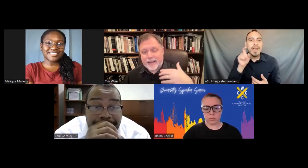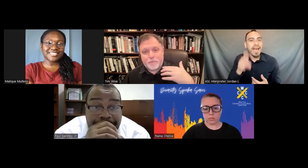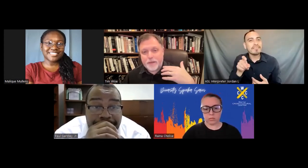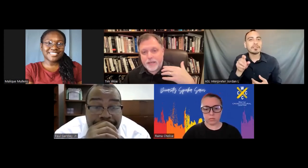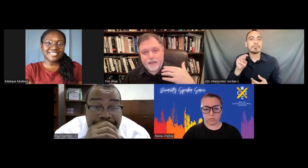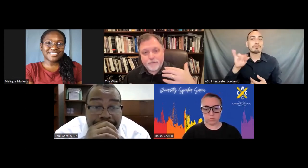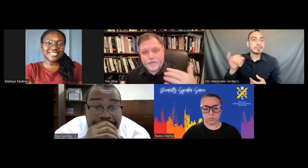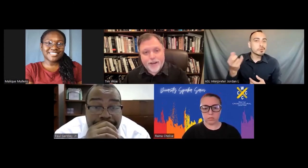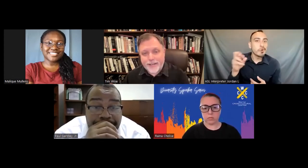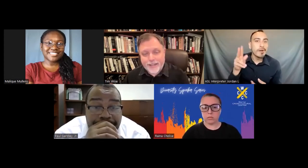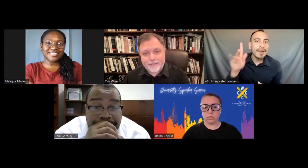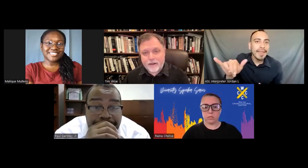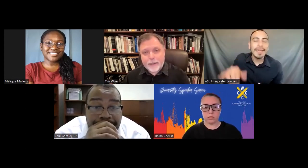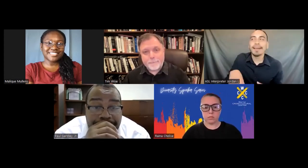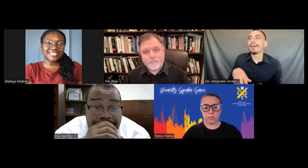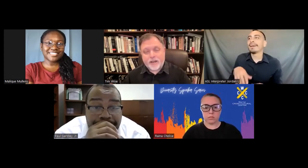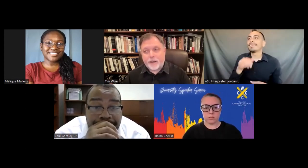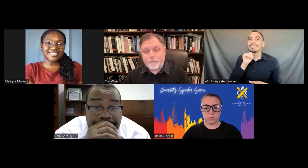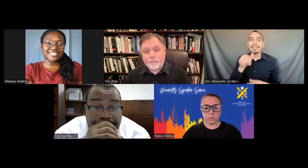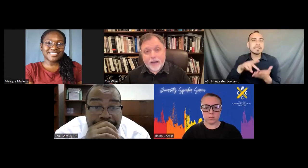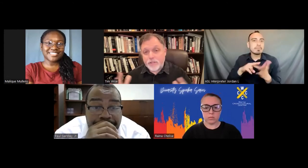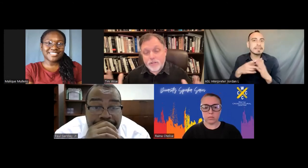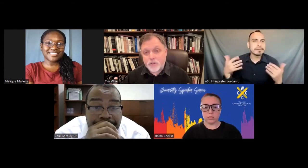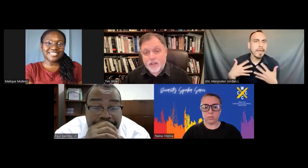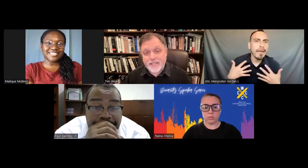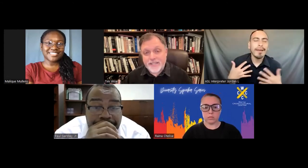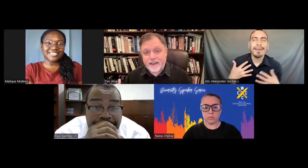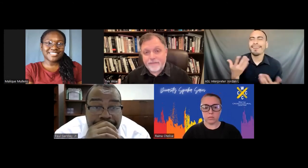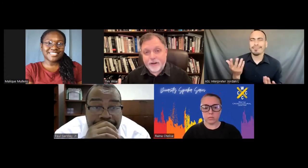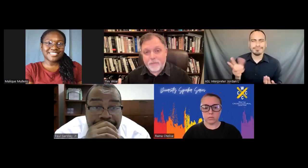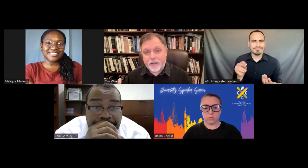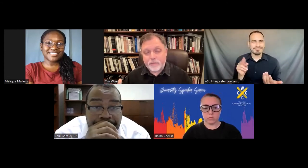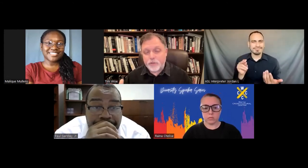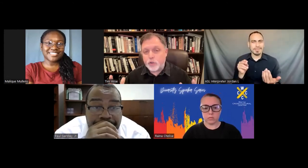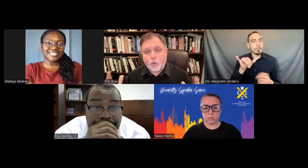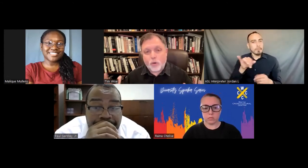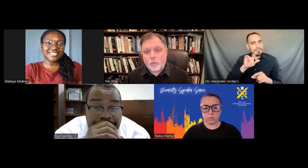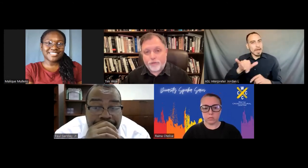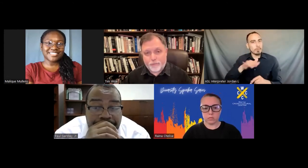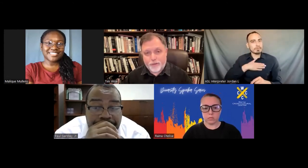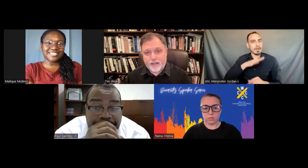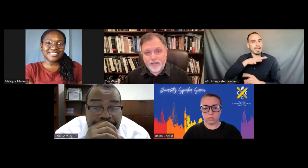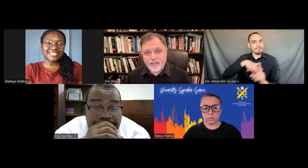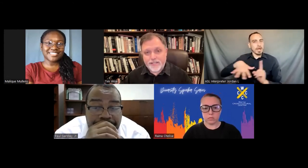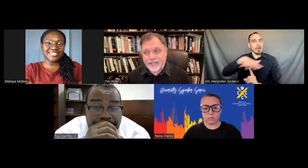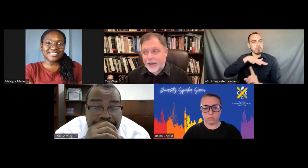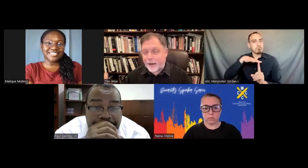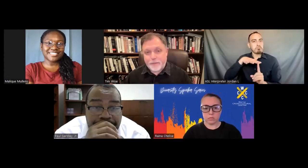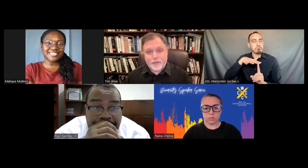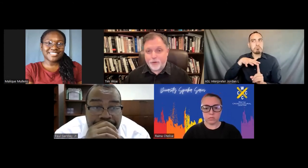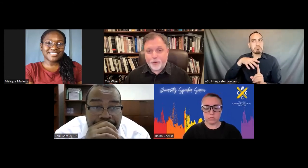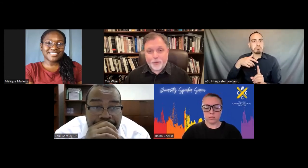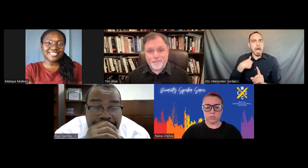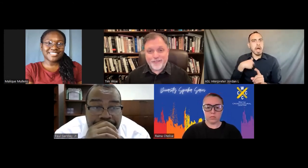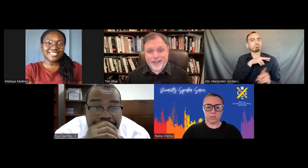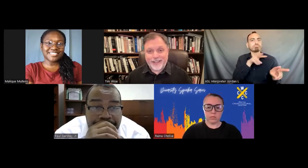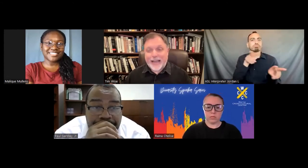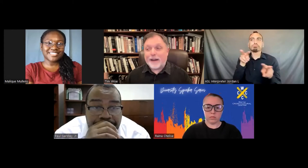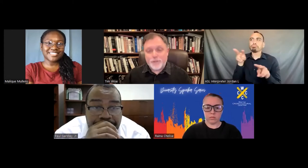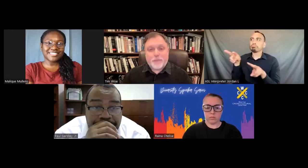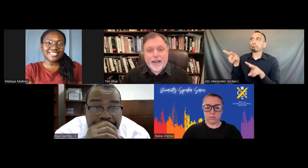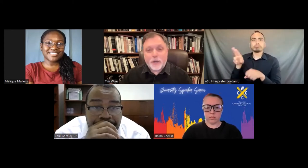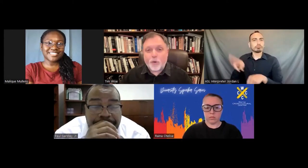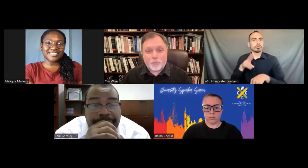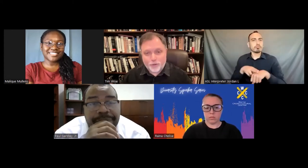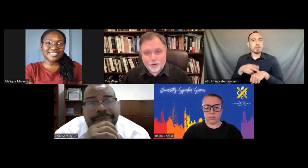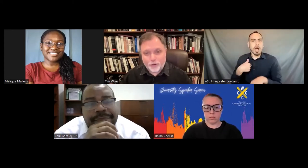doesn't have to be frightening, right? I was socialized in that environment. It was normal for me to not be the norm, right? That